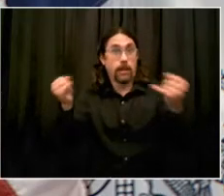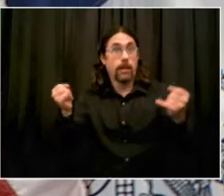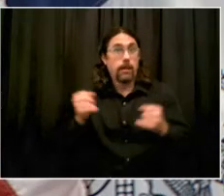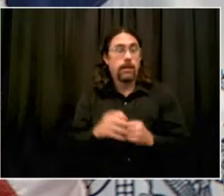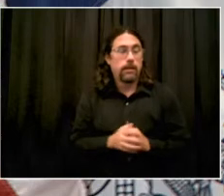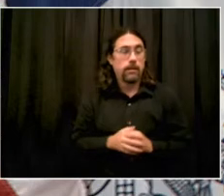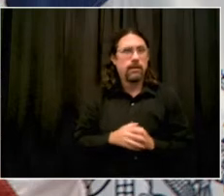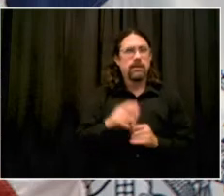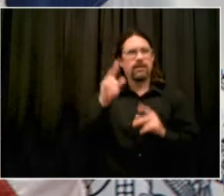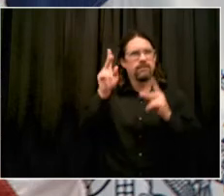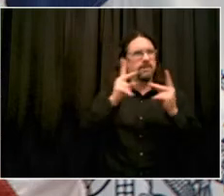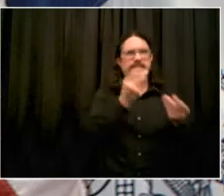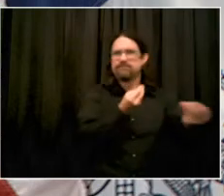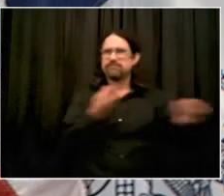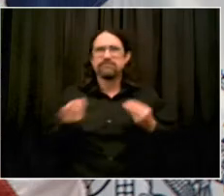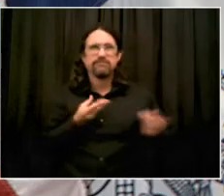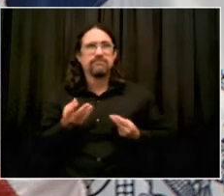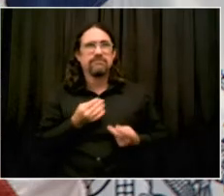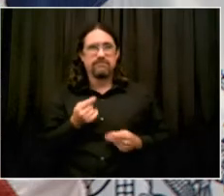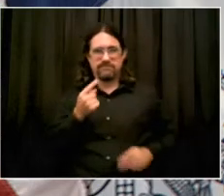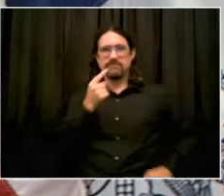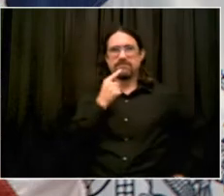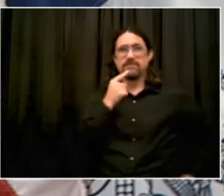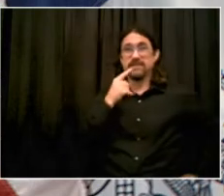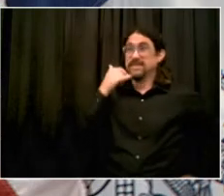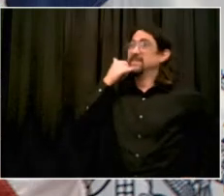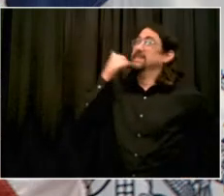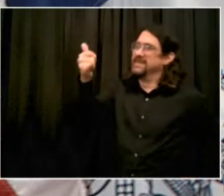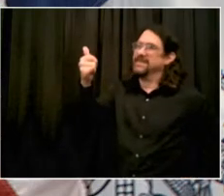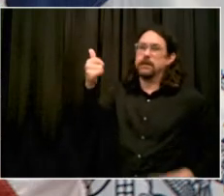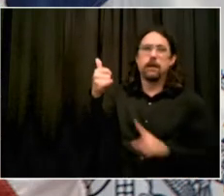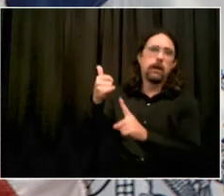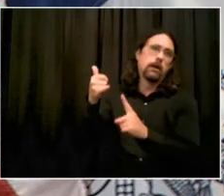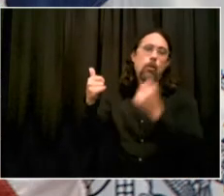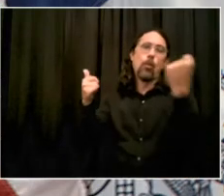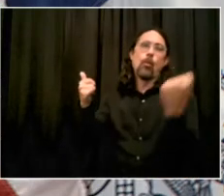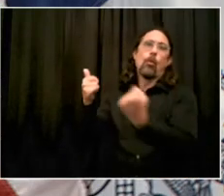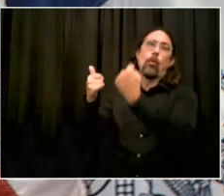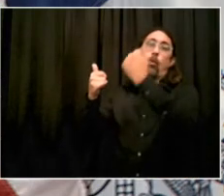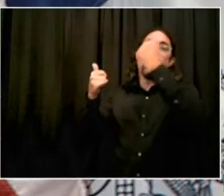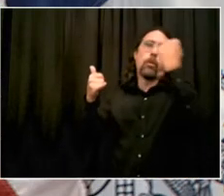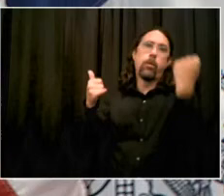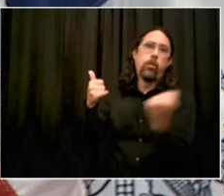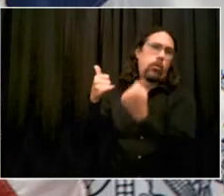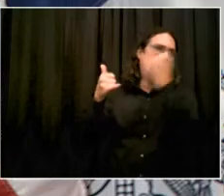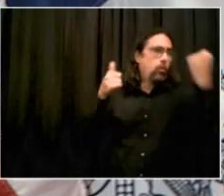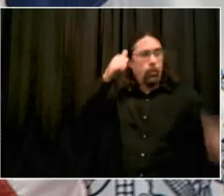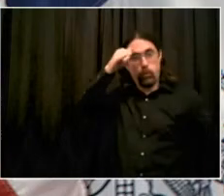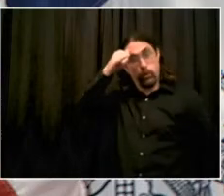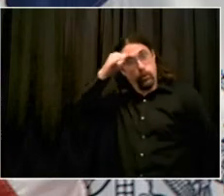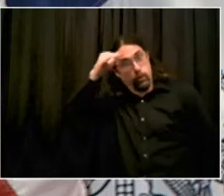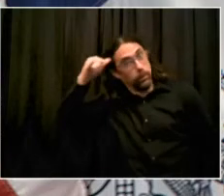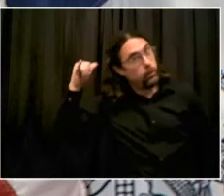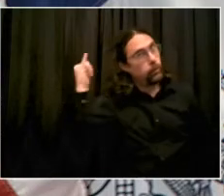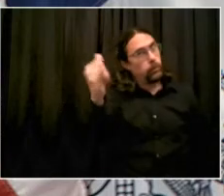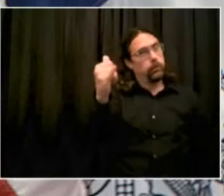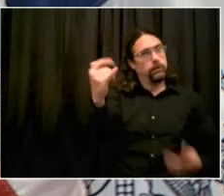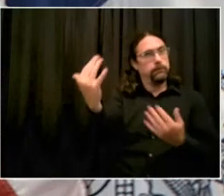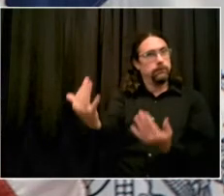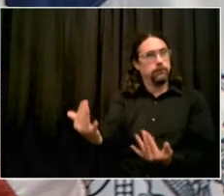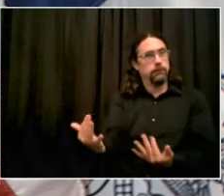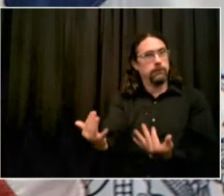really answer Bridget's earlier question about whether you think these issues now are giving any sort of credence